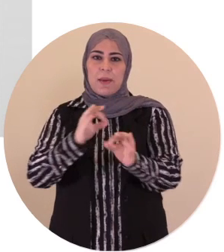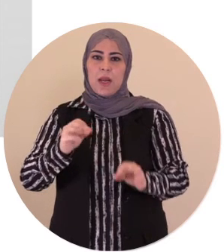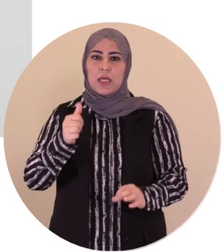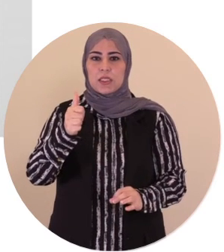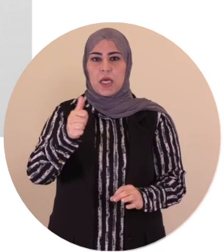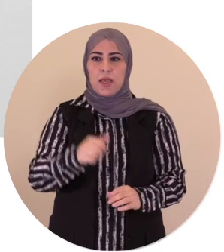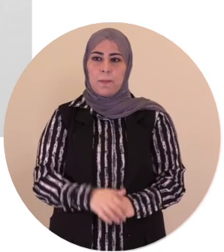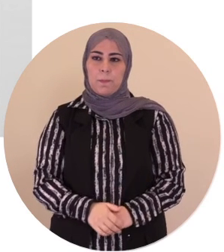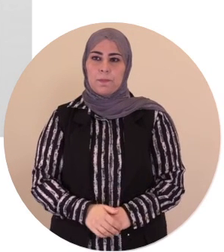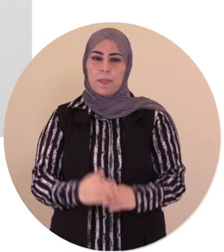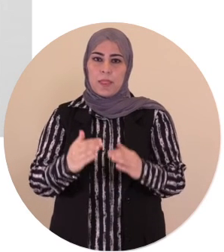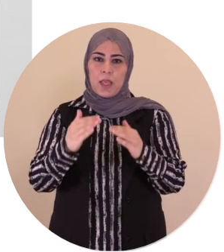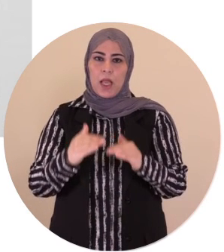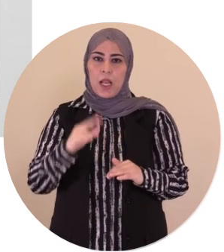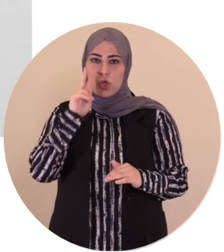the first example.